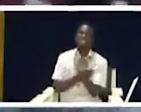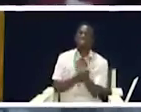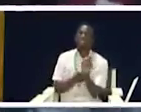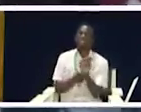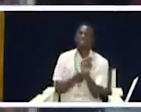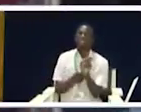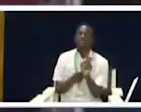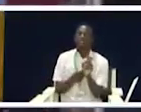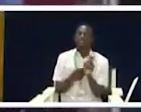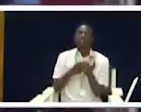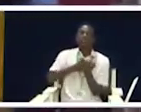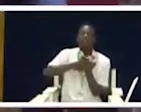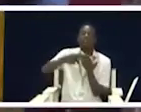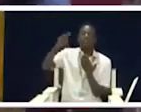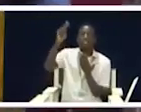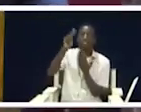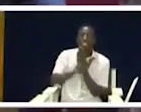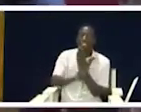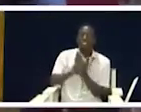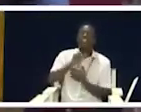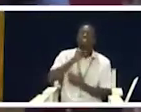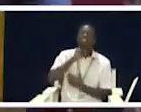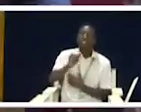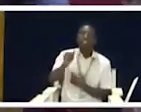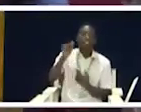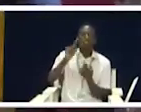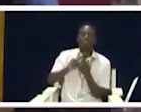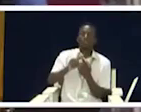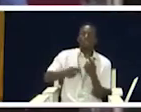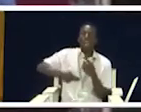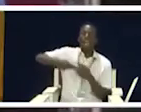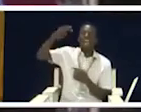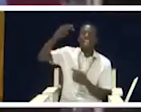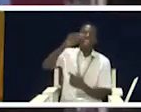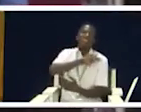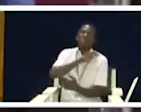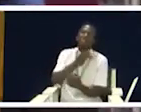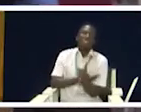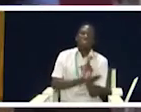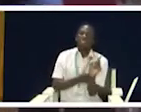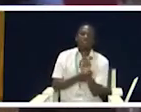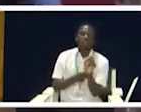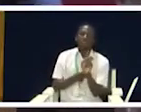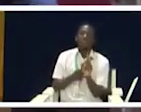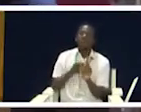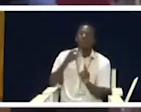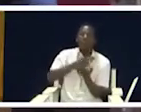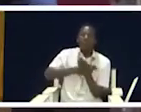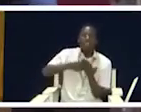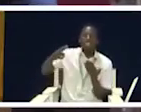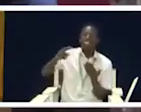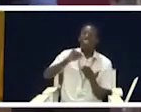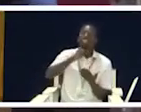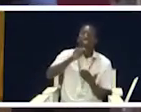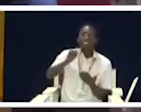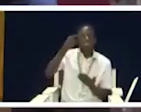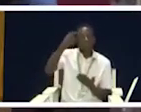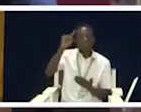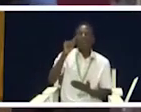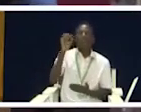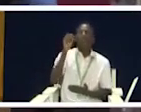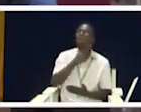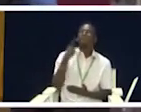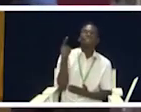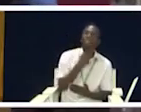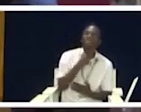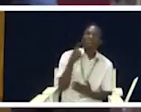You didn't hear me. Holiness is not for the high and mighty. Holiness is not for men of God. Men that have titles. You can